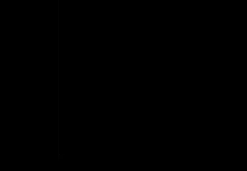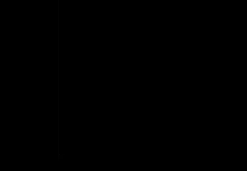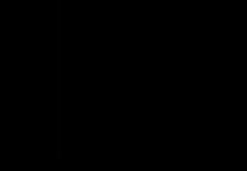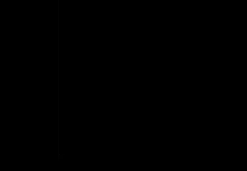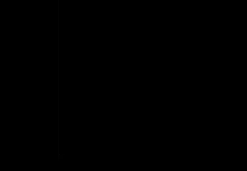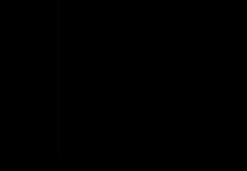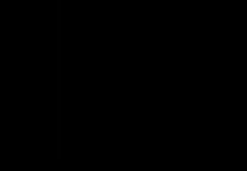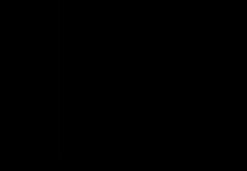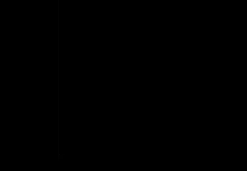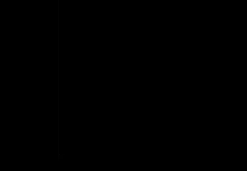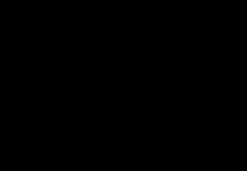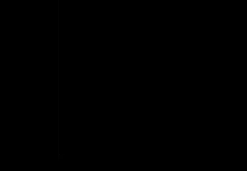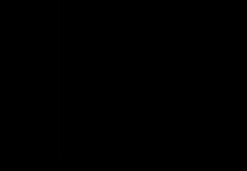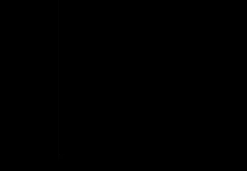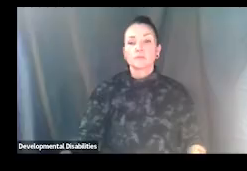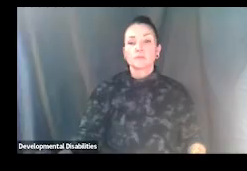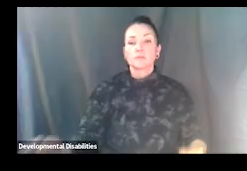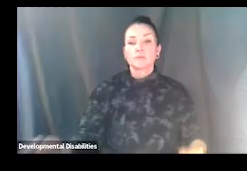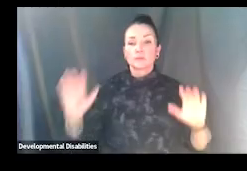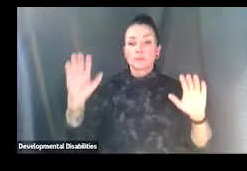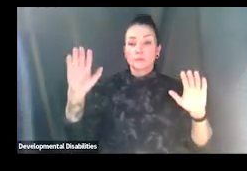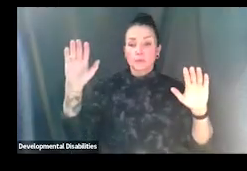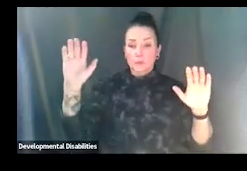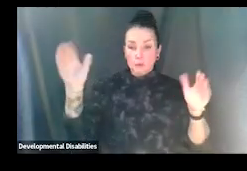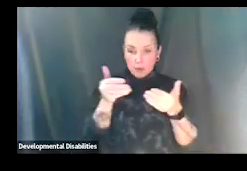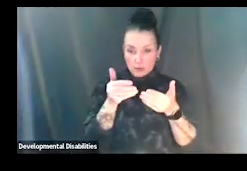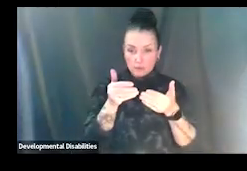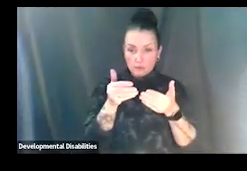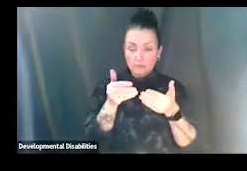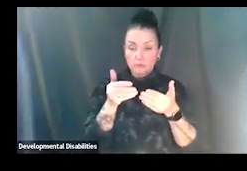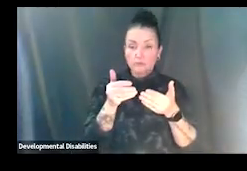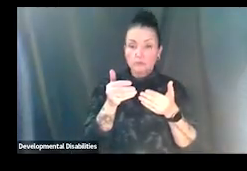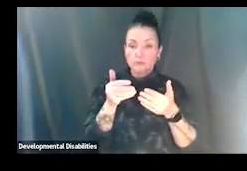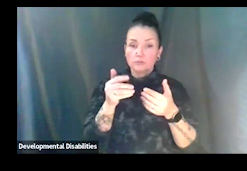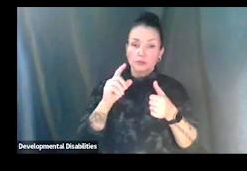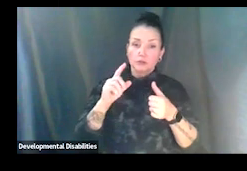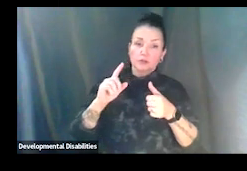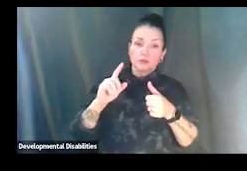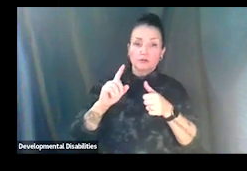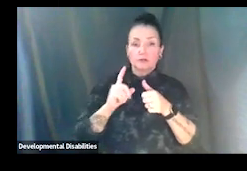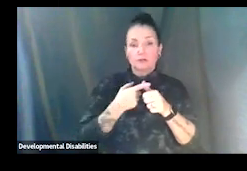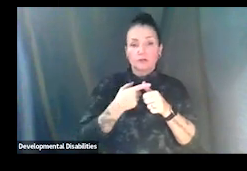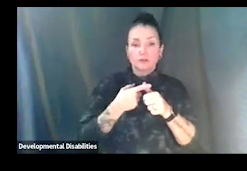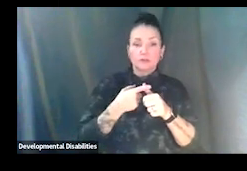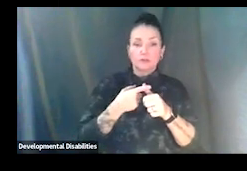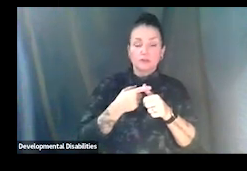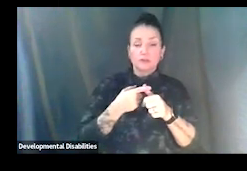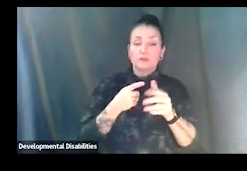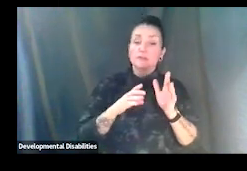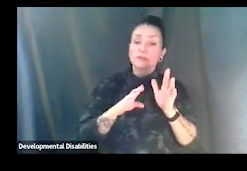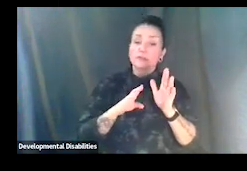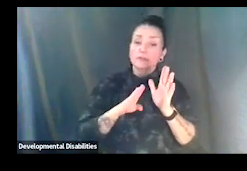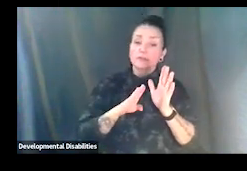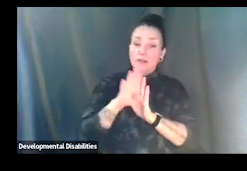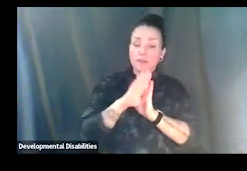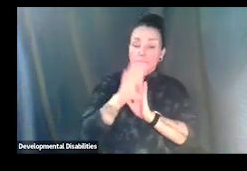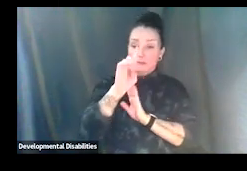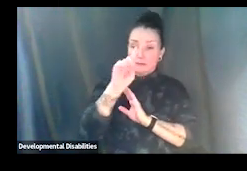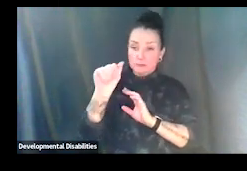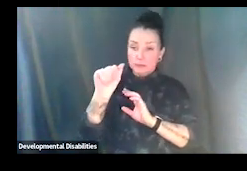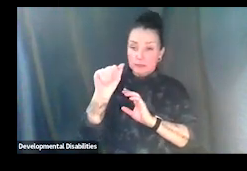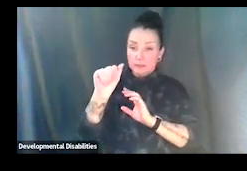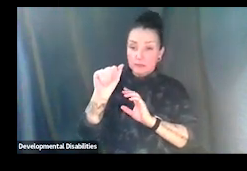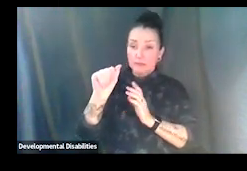As I said, welcome to the first of our developmental disability clinical and research rounds for the academic